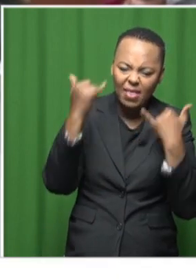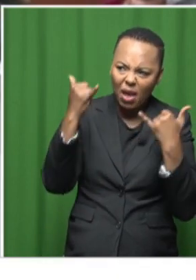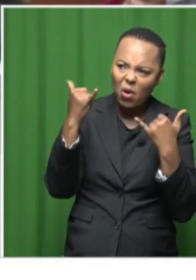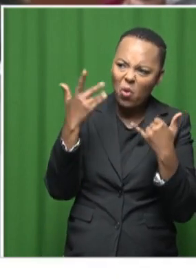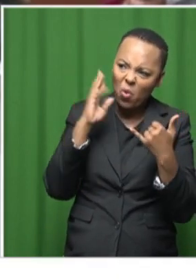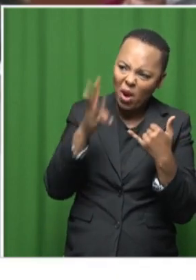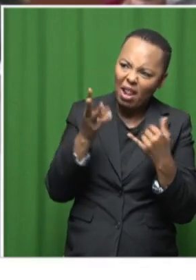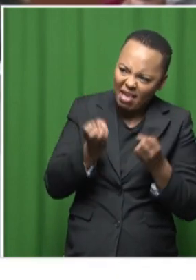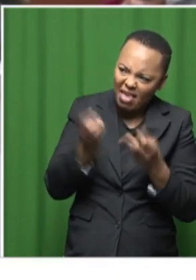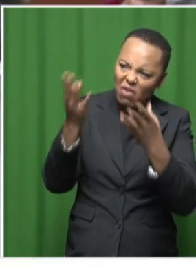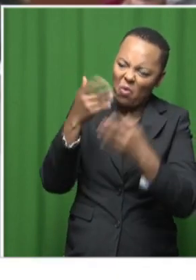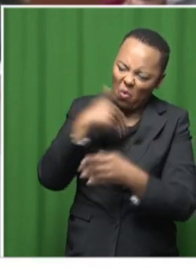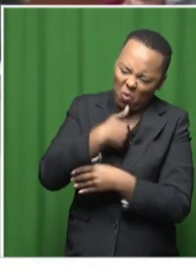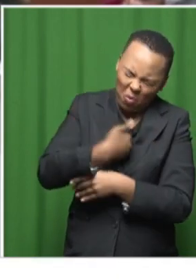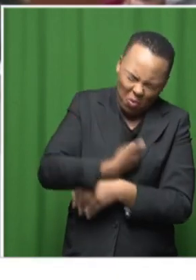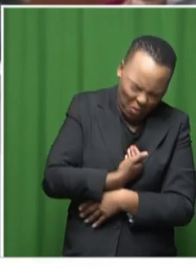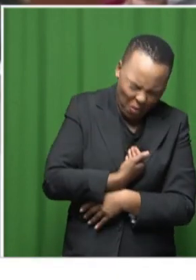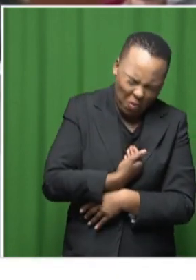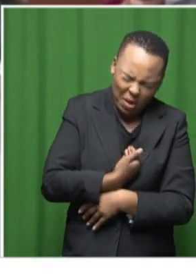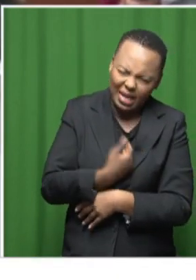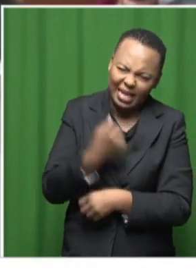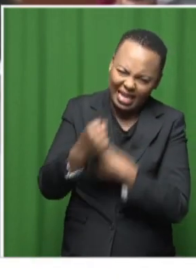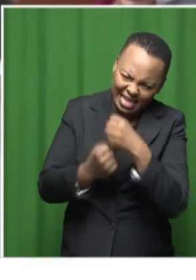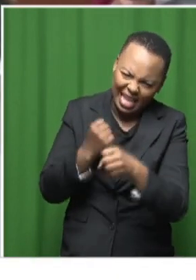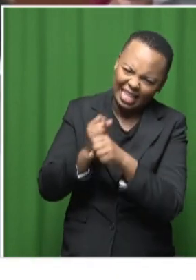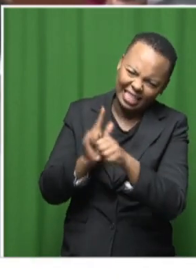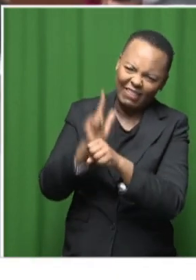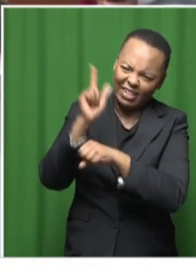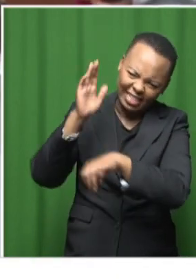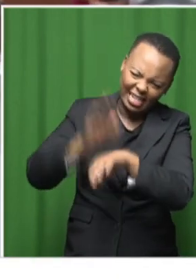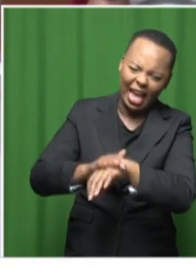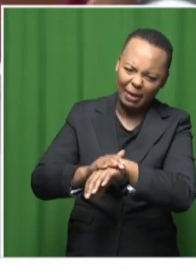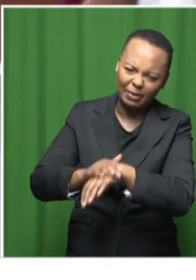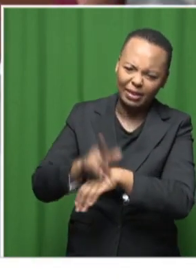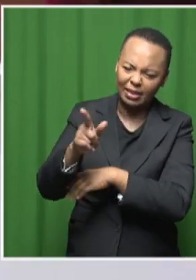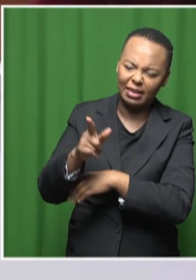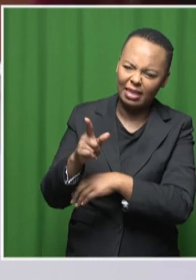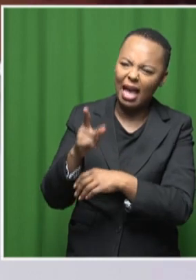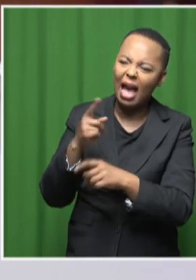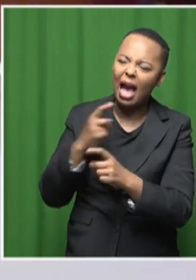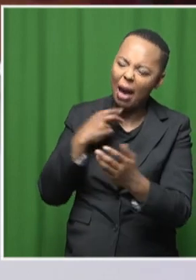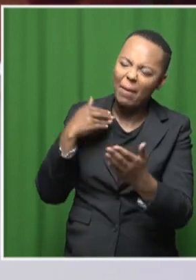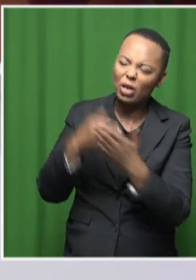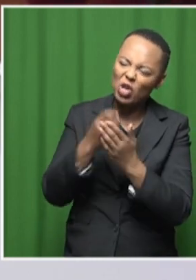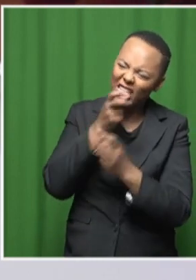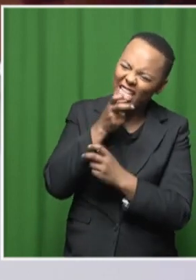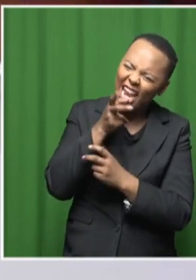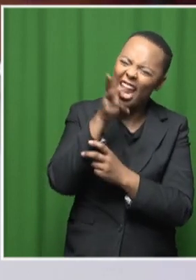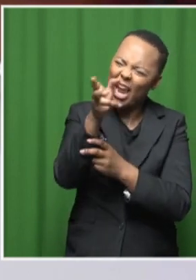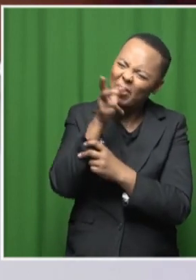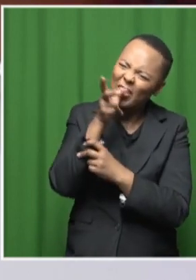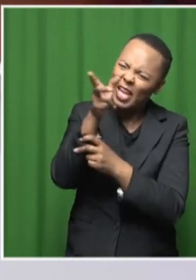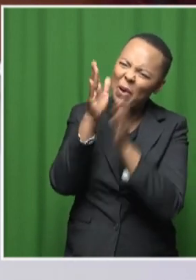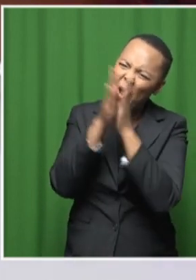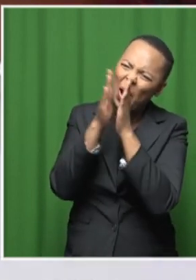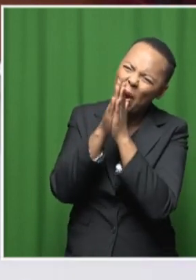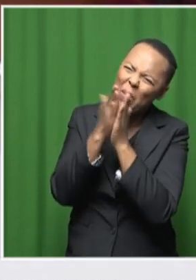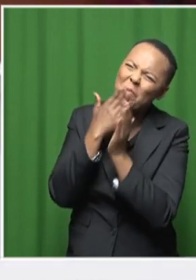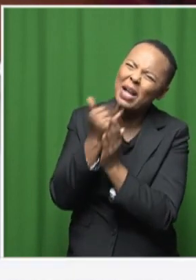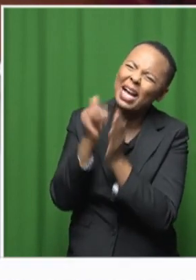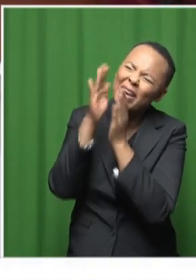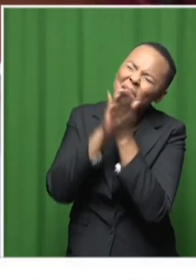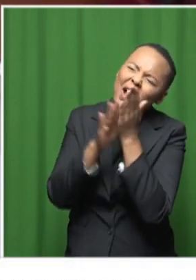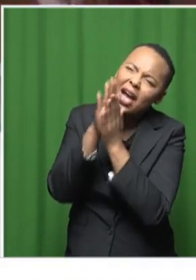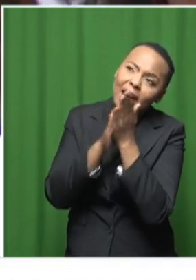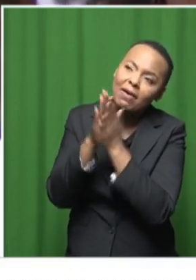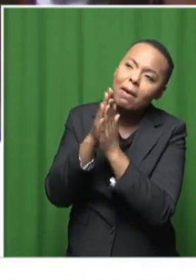pain upon you, hopefully 17 times over again, until you're screaming for mercy, just like your